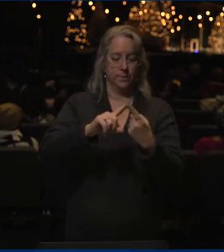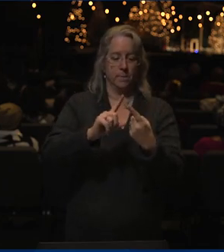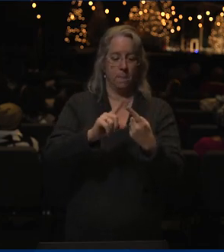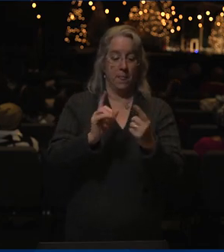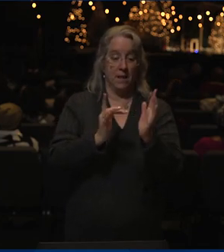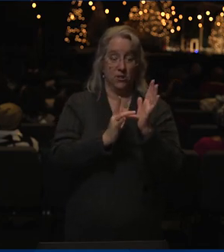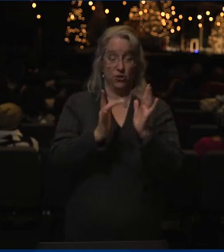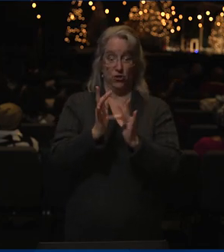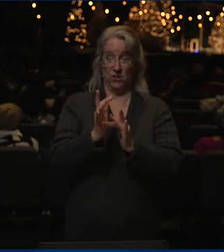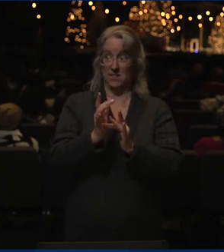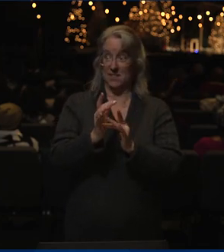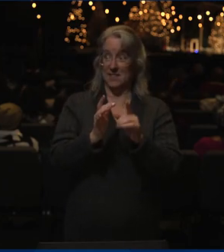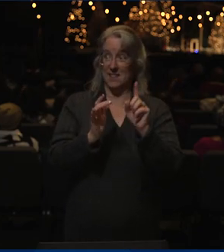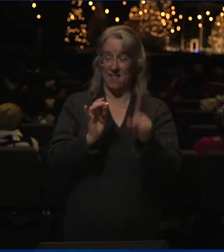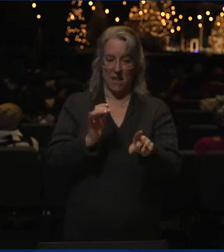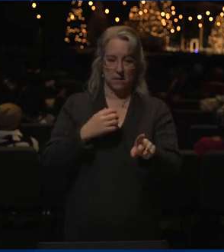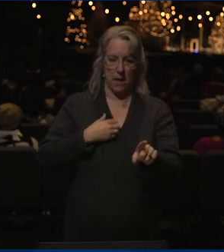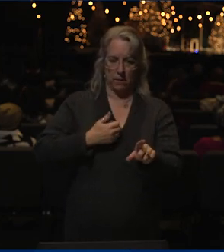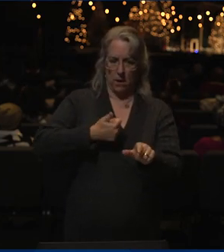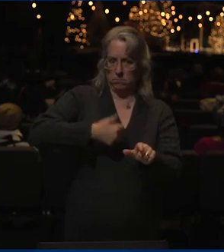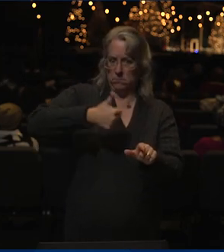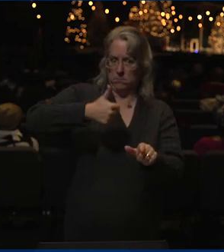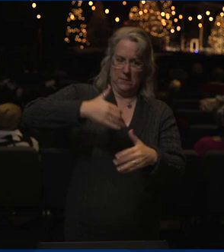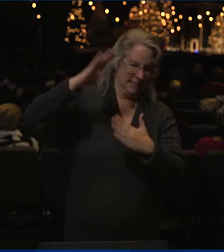most treasury treasure ever,